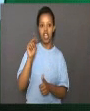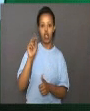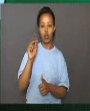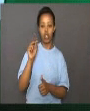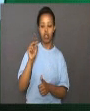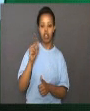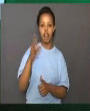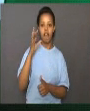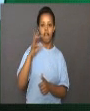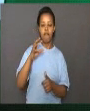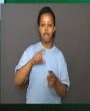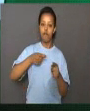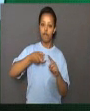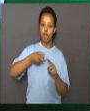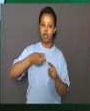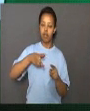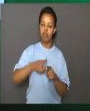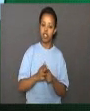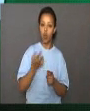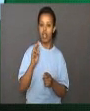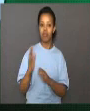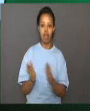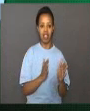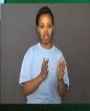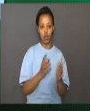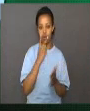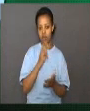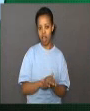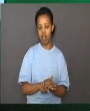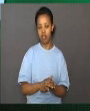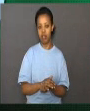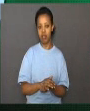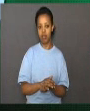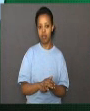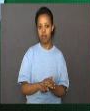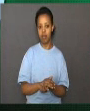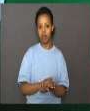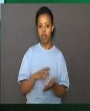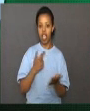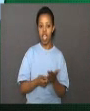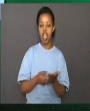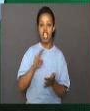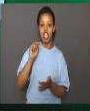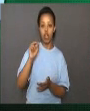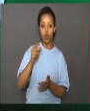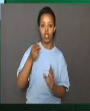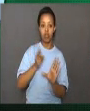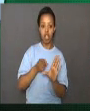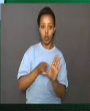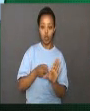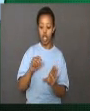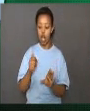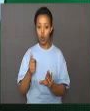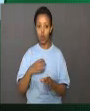nitrogen-fixing bacteria fixes nitrogen gas into forms that other organisms can